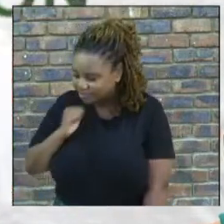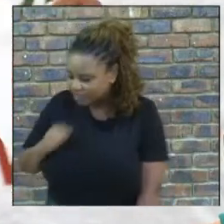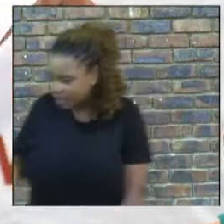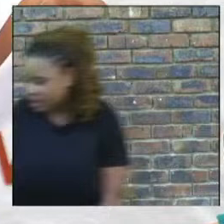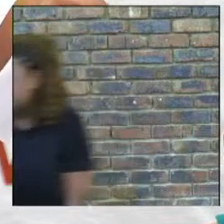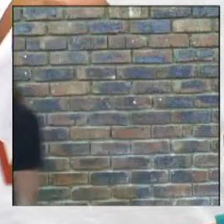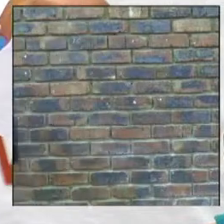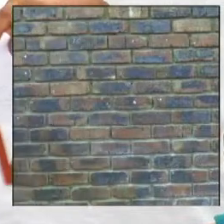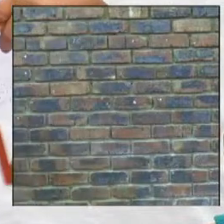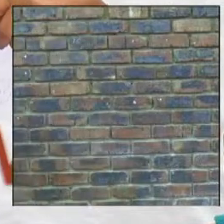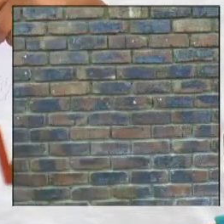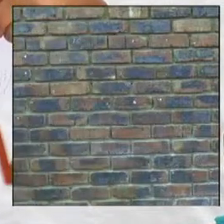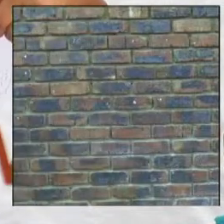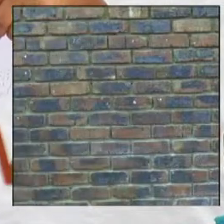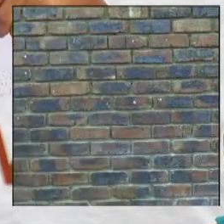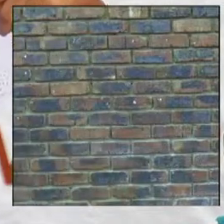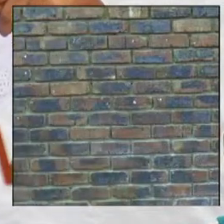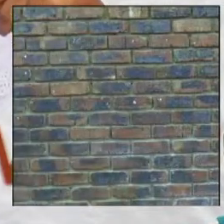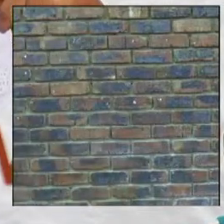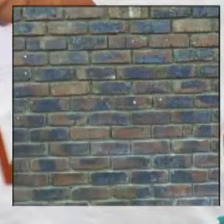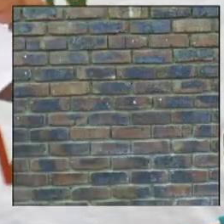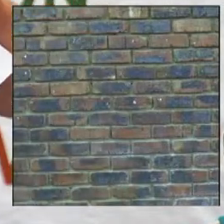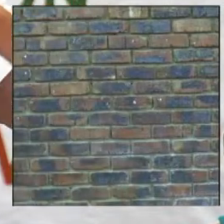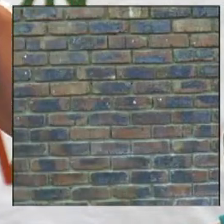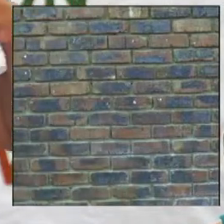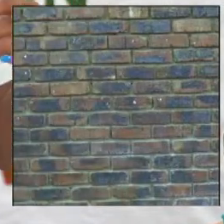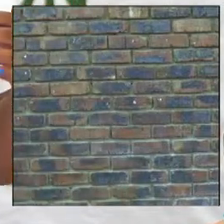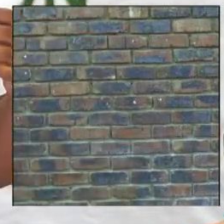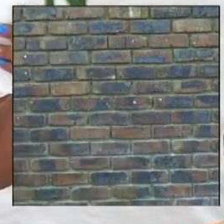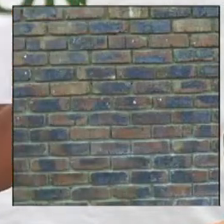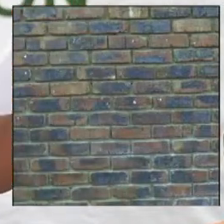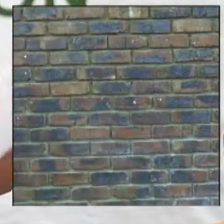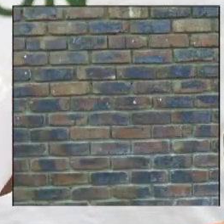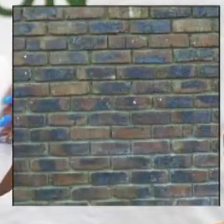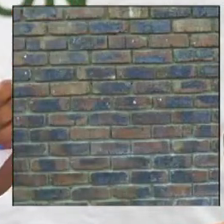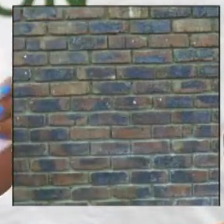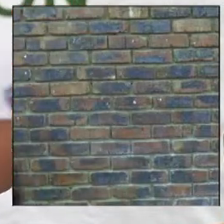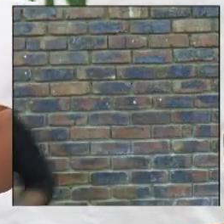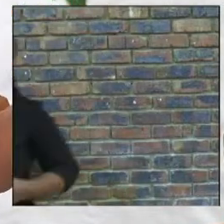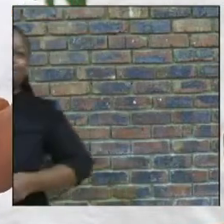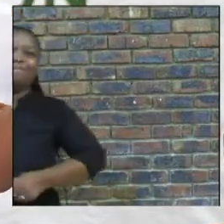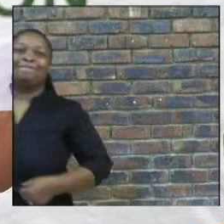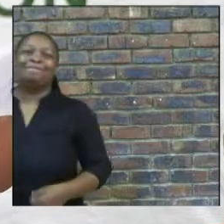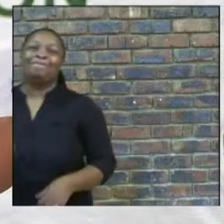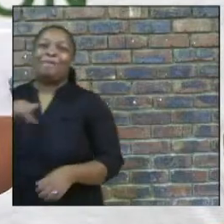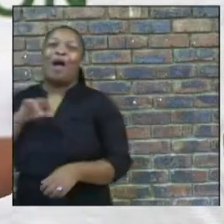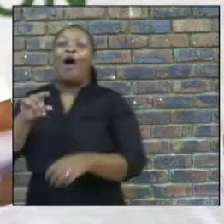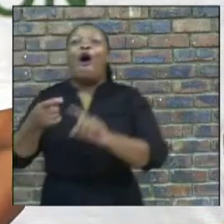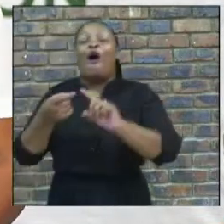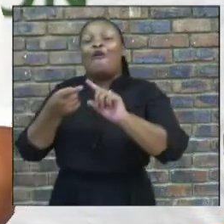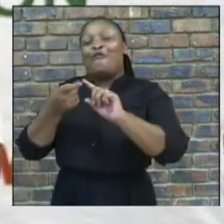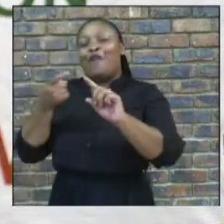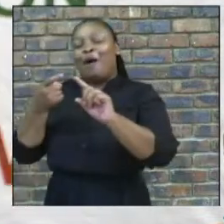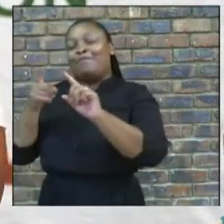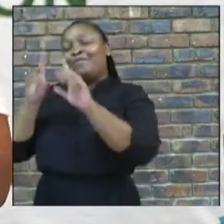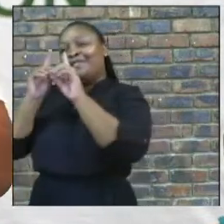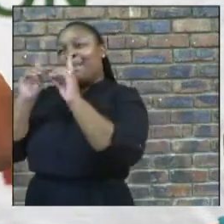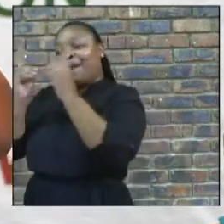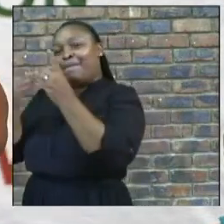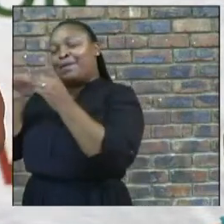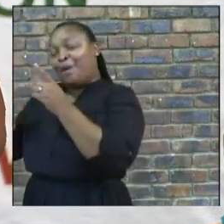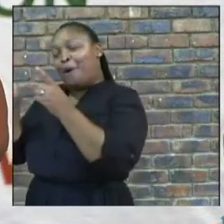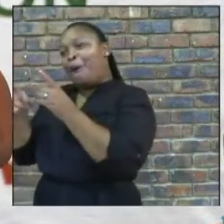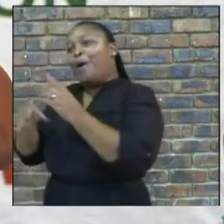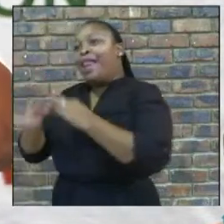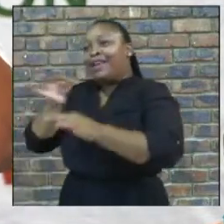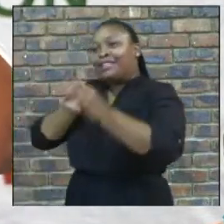re amohele ntate Masha Mathopane, who comes from the department, o tla tlo re botsa gore department